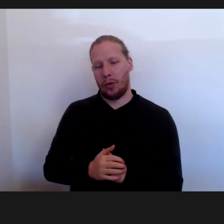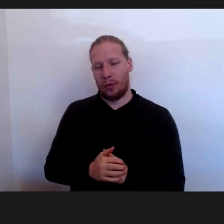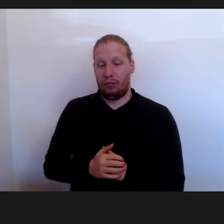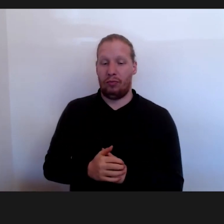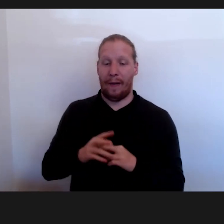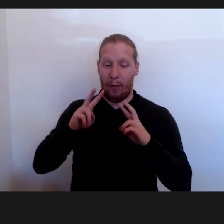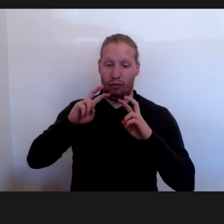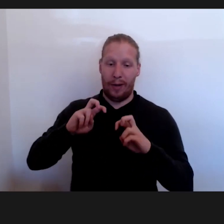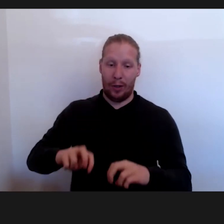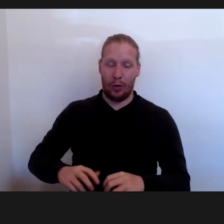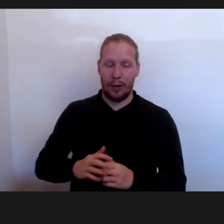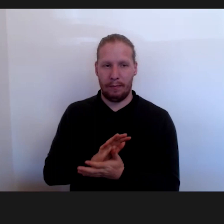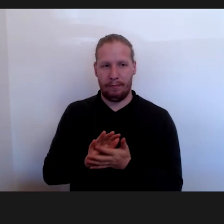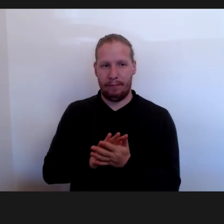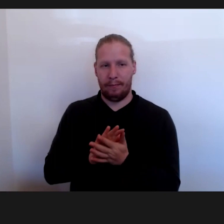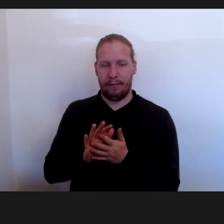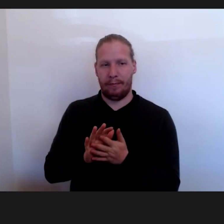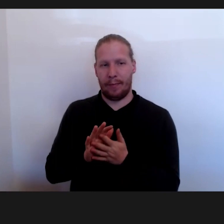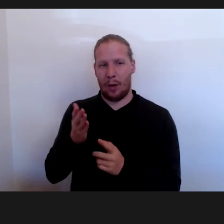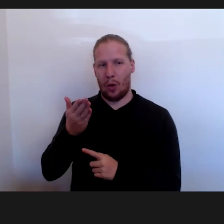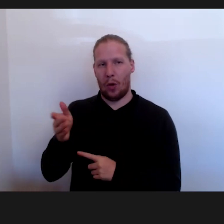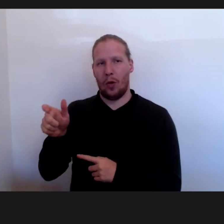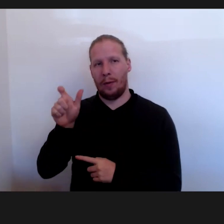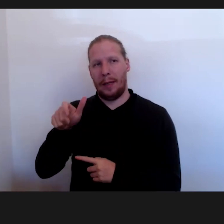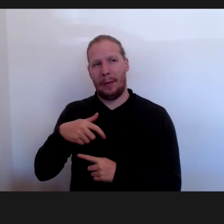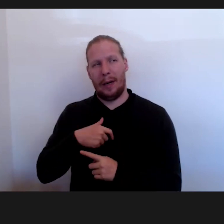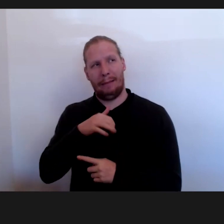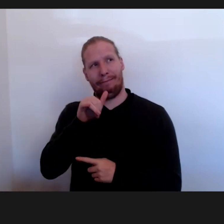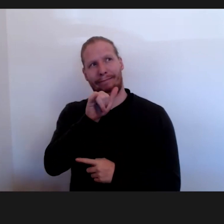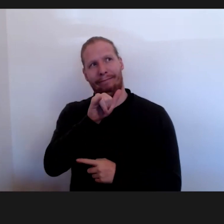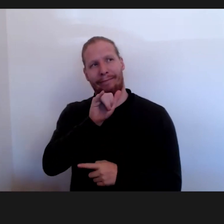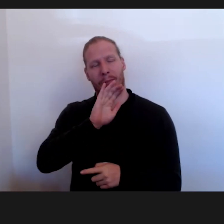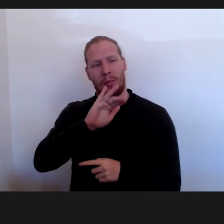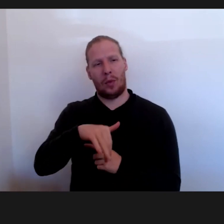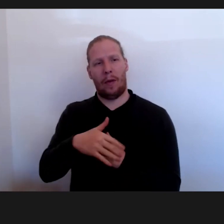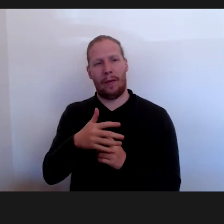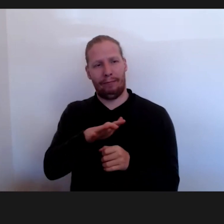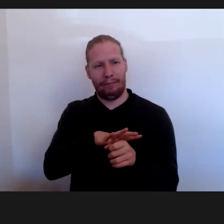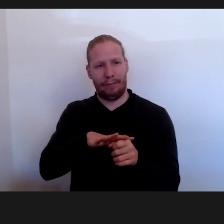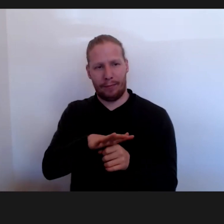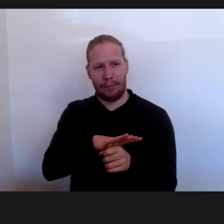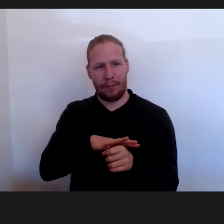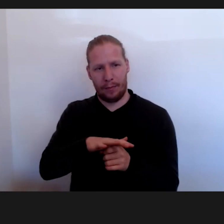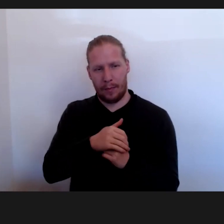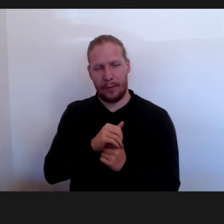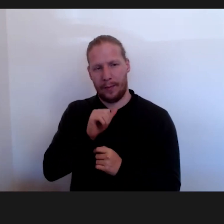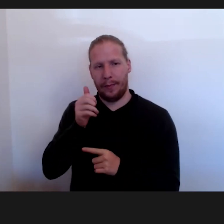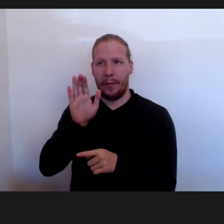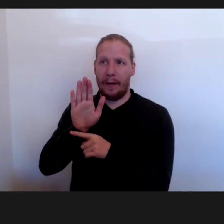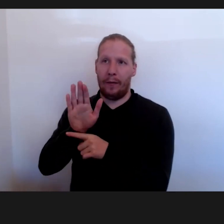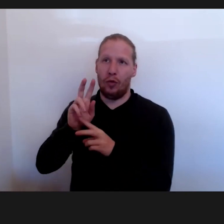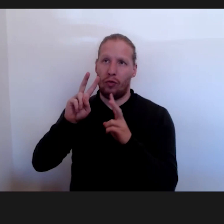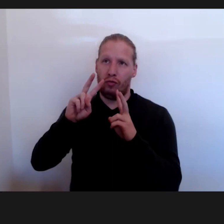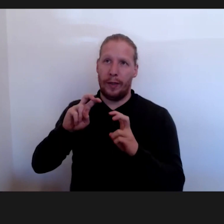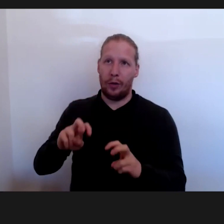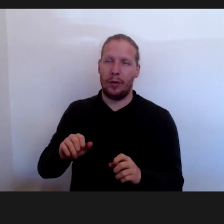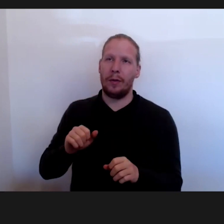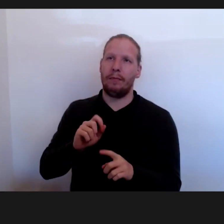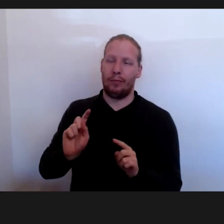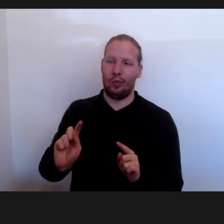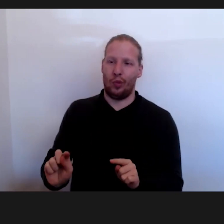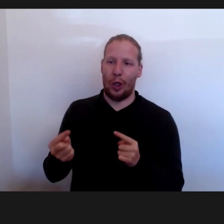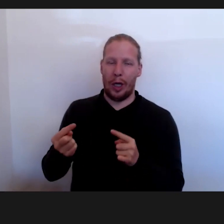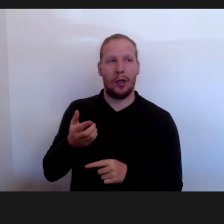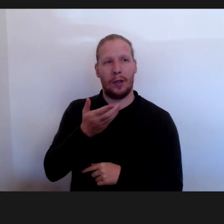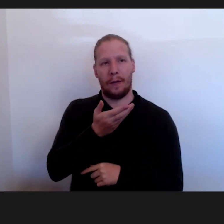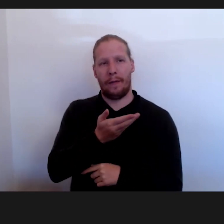people off from this actual field, and that's for any future researchers that makes it challenging.